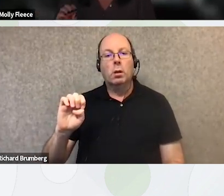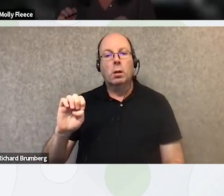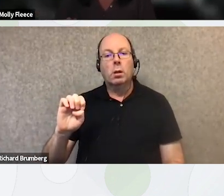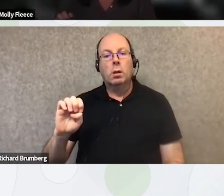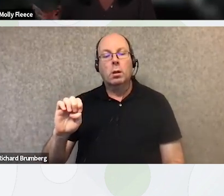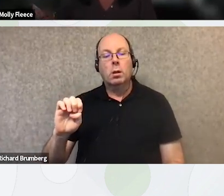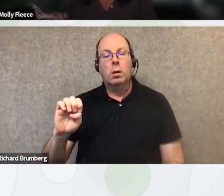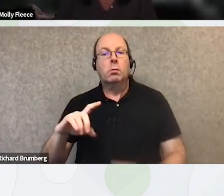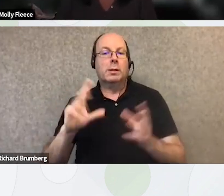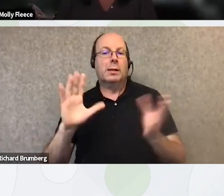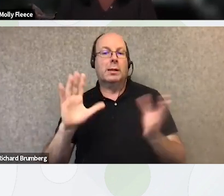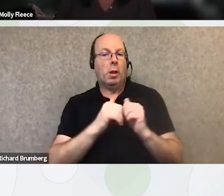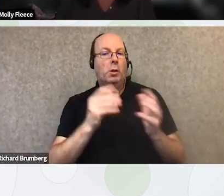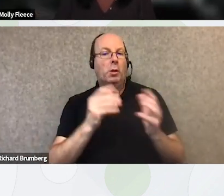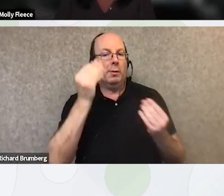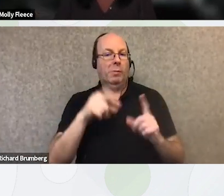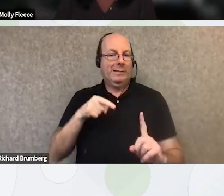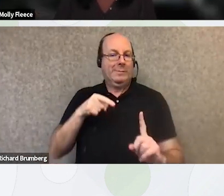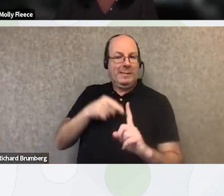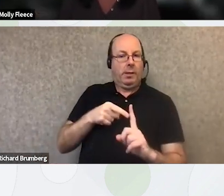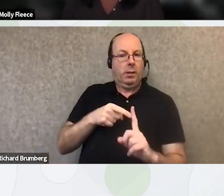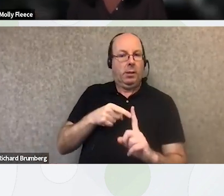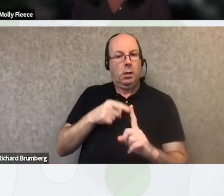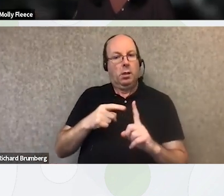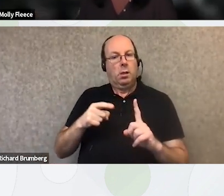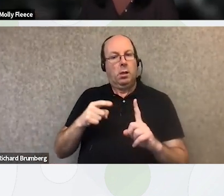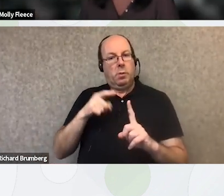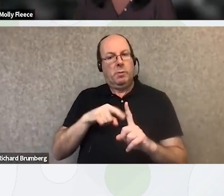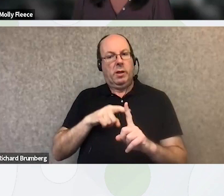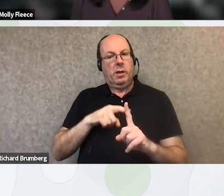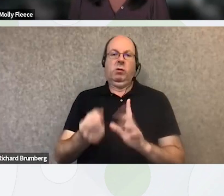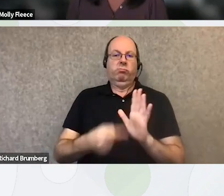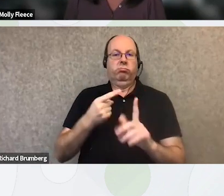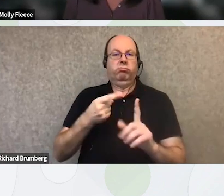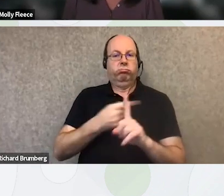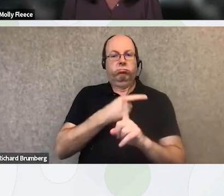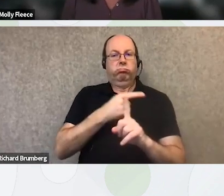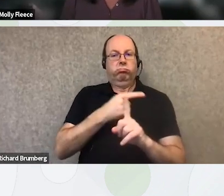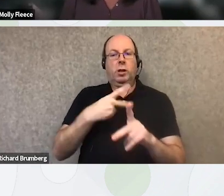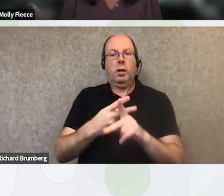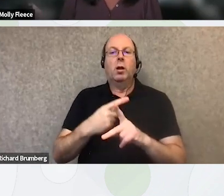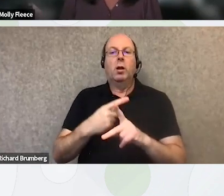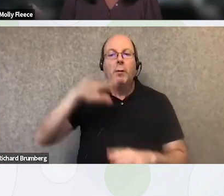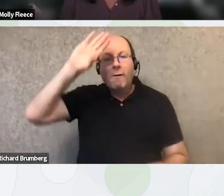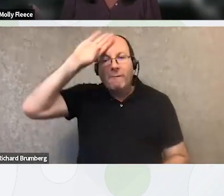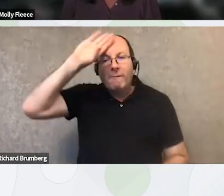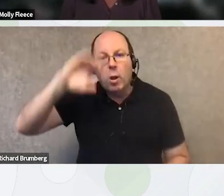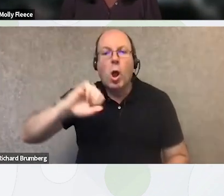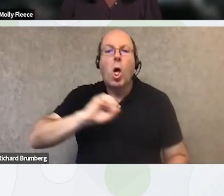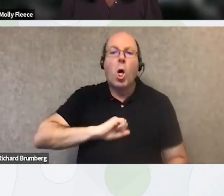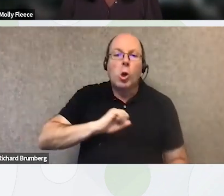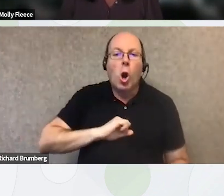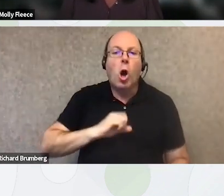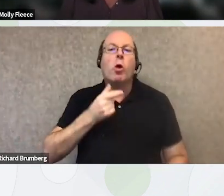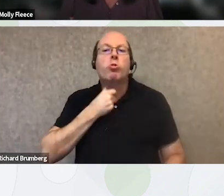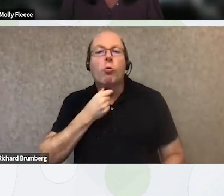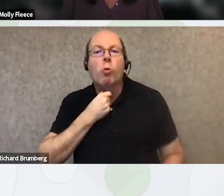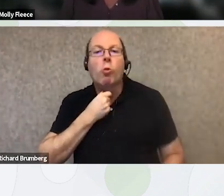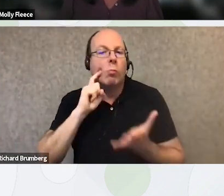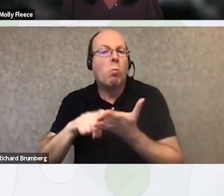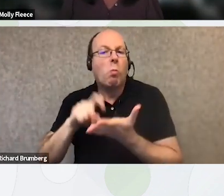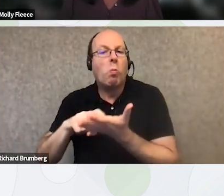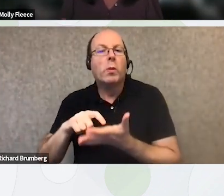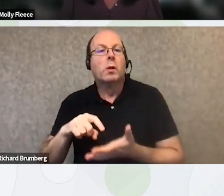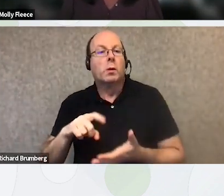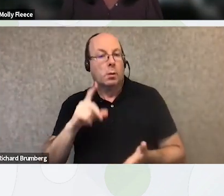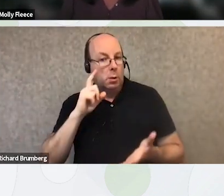for specific respiratory viruses. Again, influenza-like illness being fever and cough and or sore throat. And you can